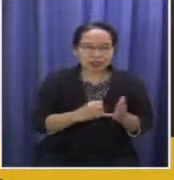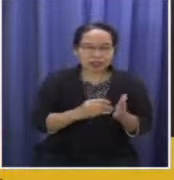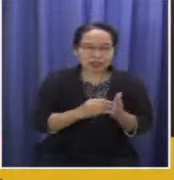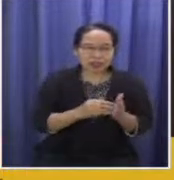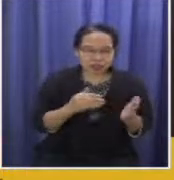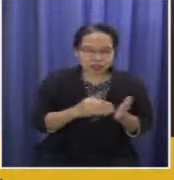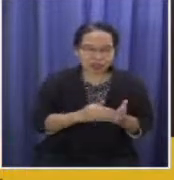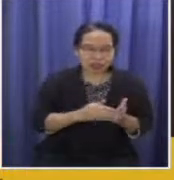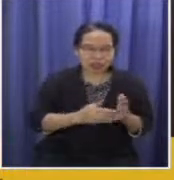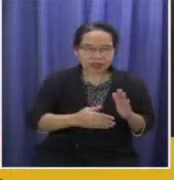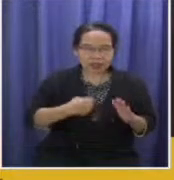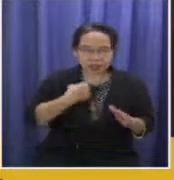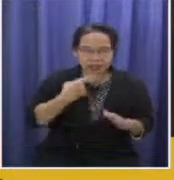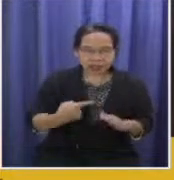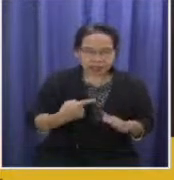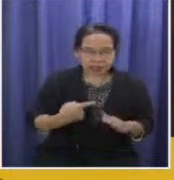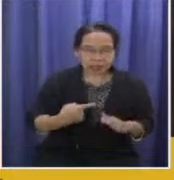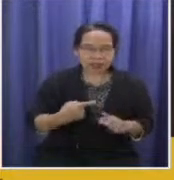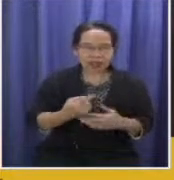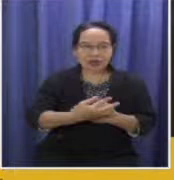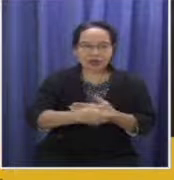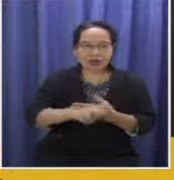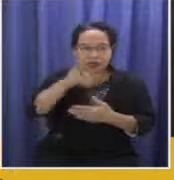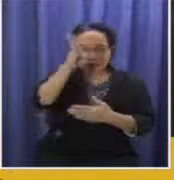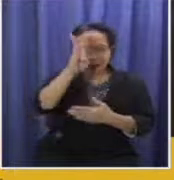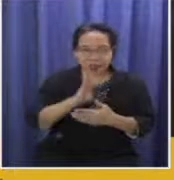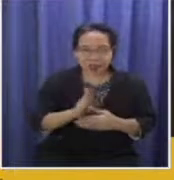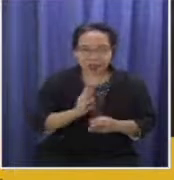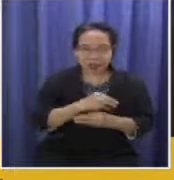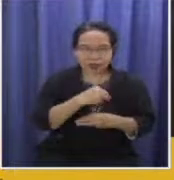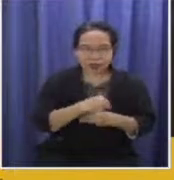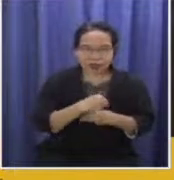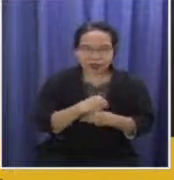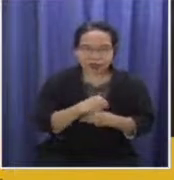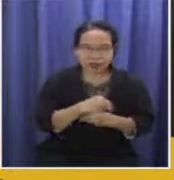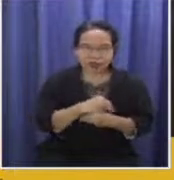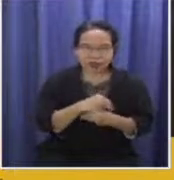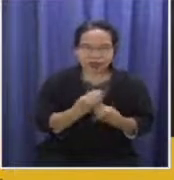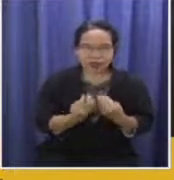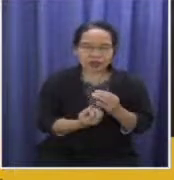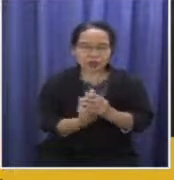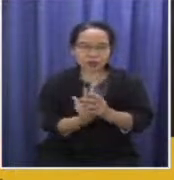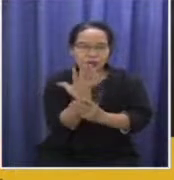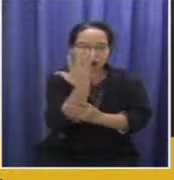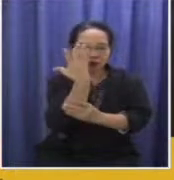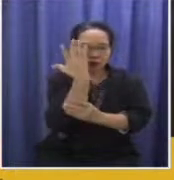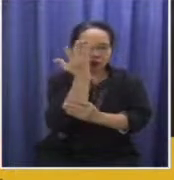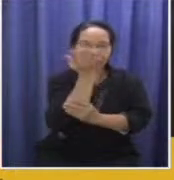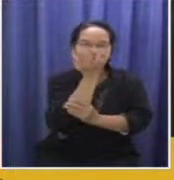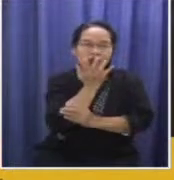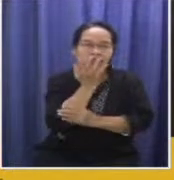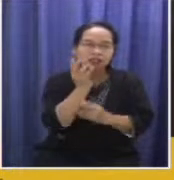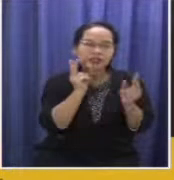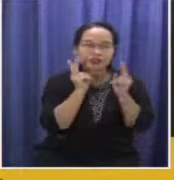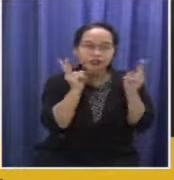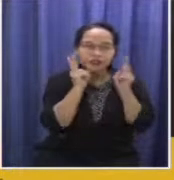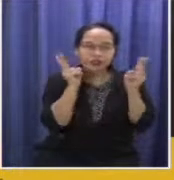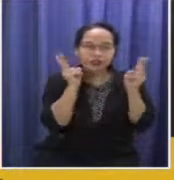again compelling after God caused the sprouting of grass,